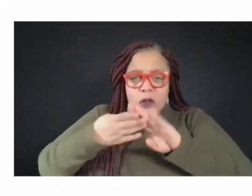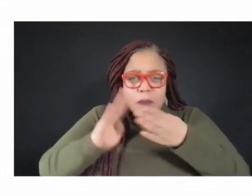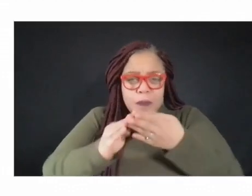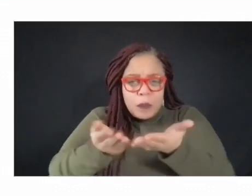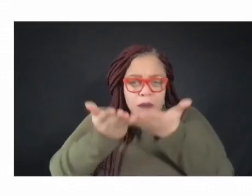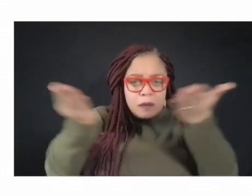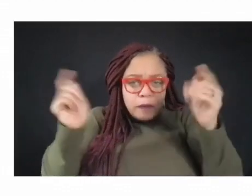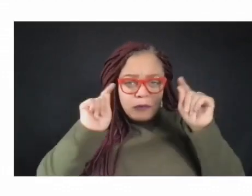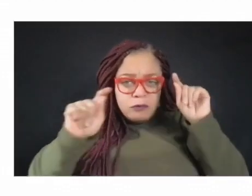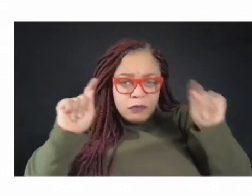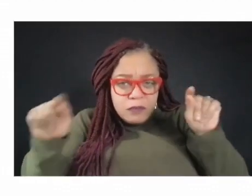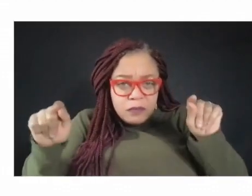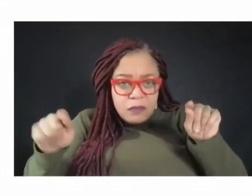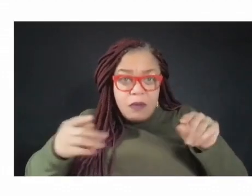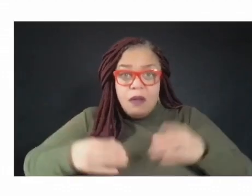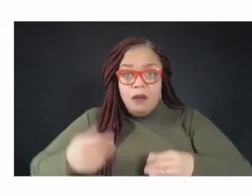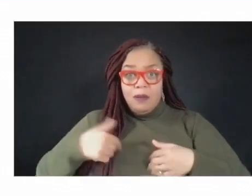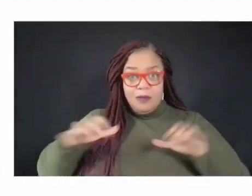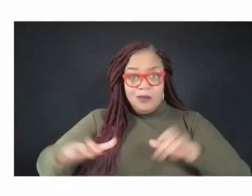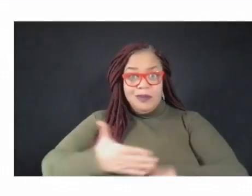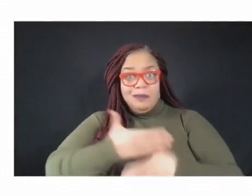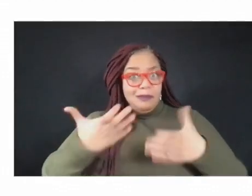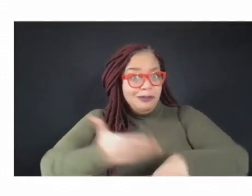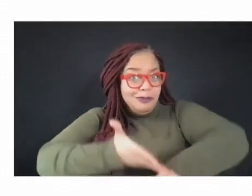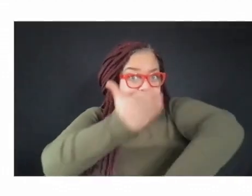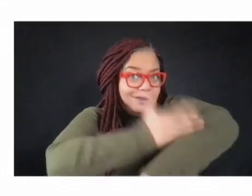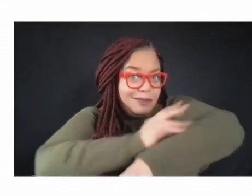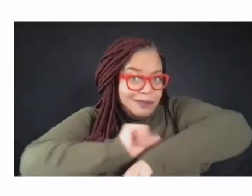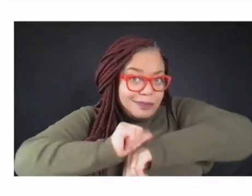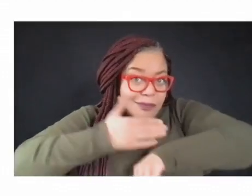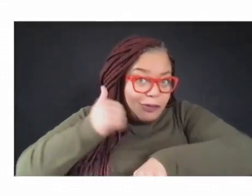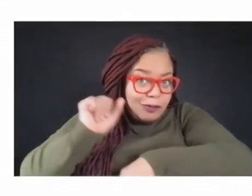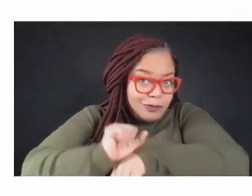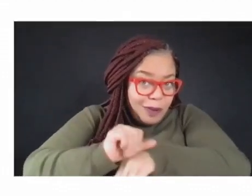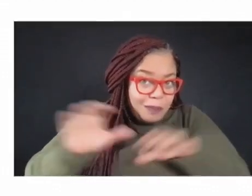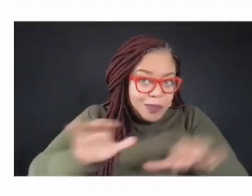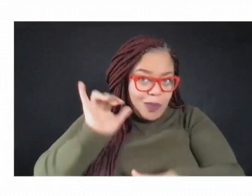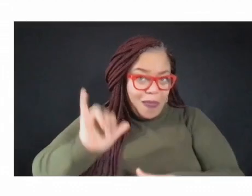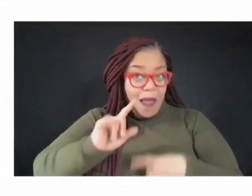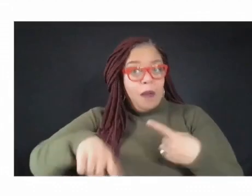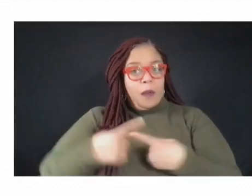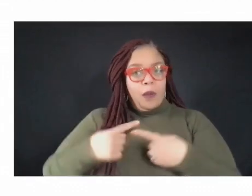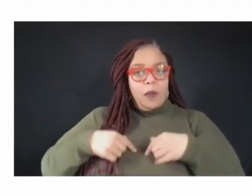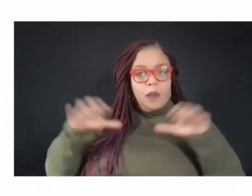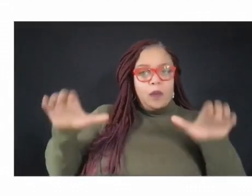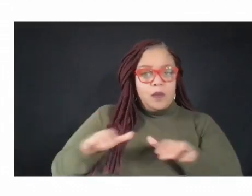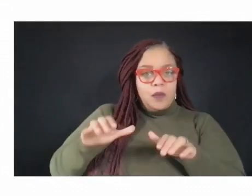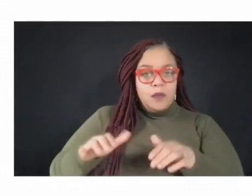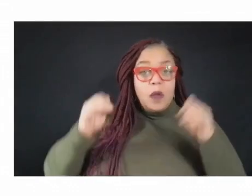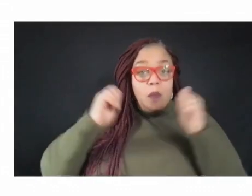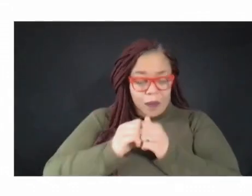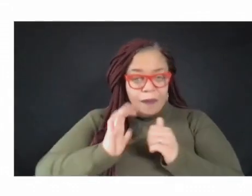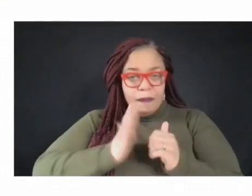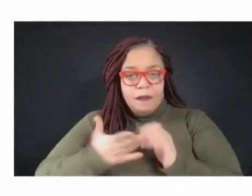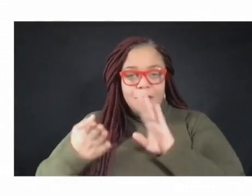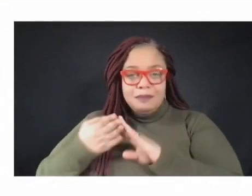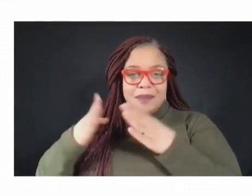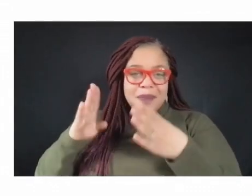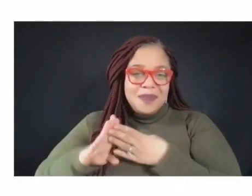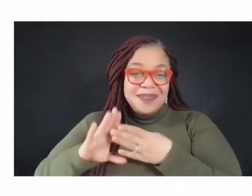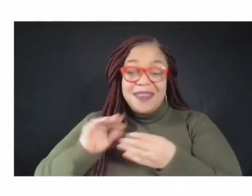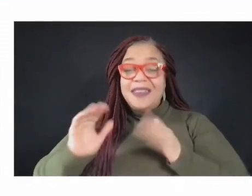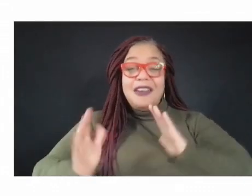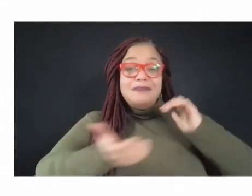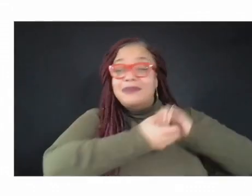it when we do it with our communities and our partners. So it really is a